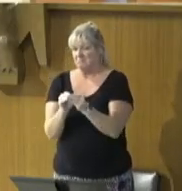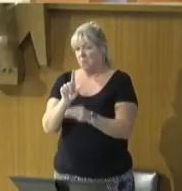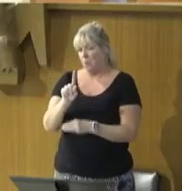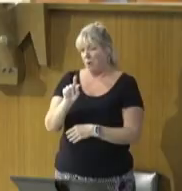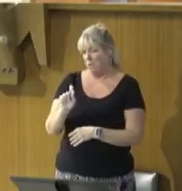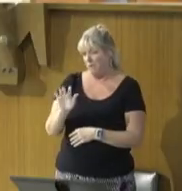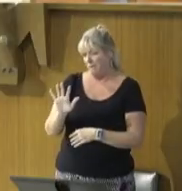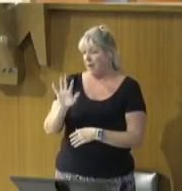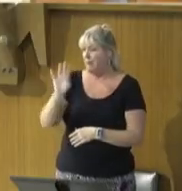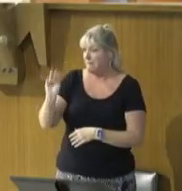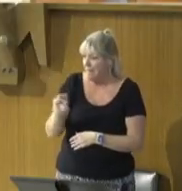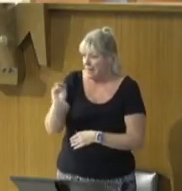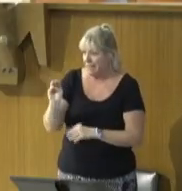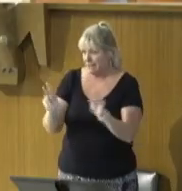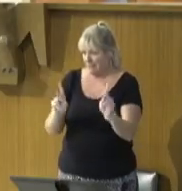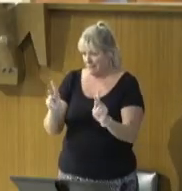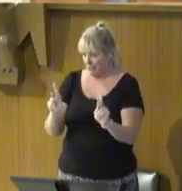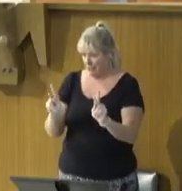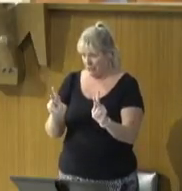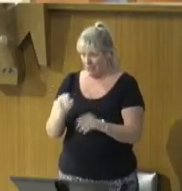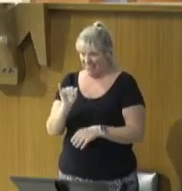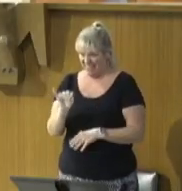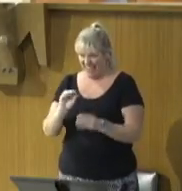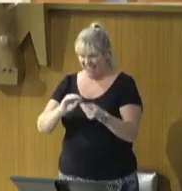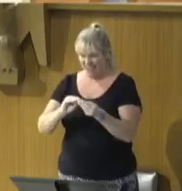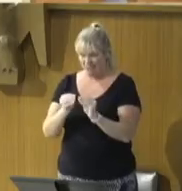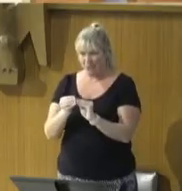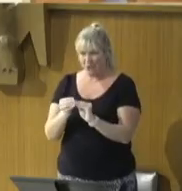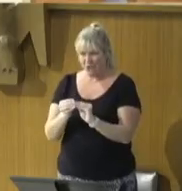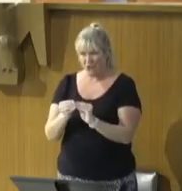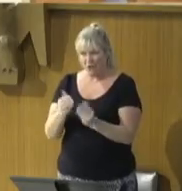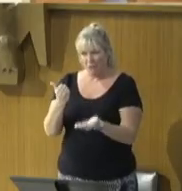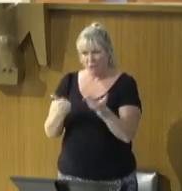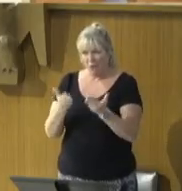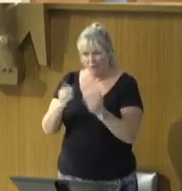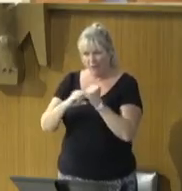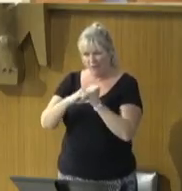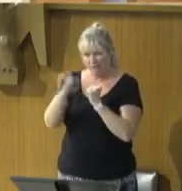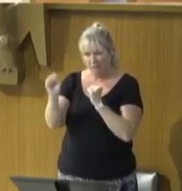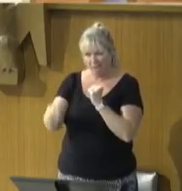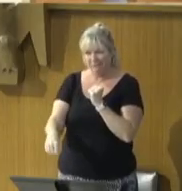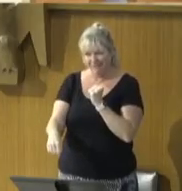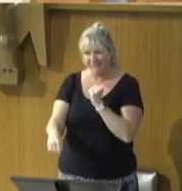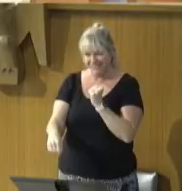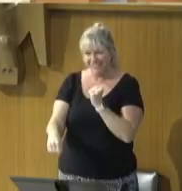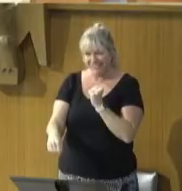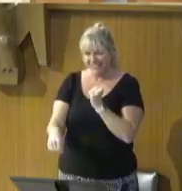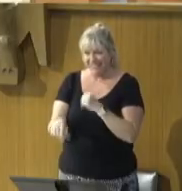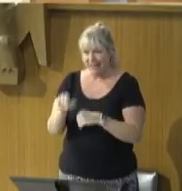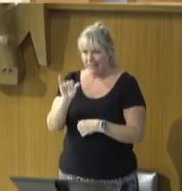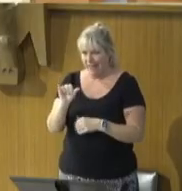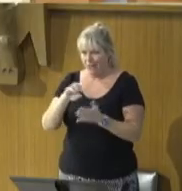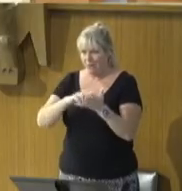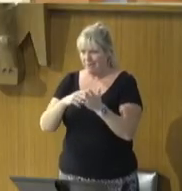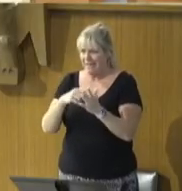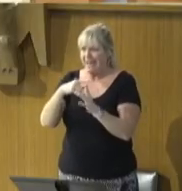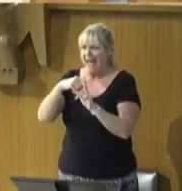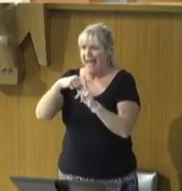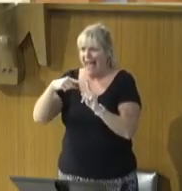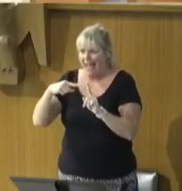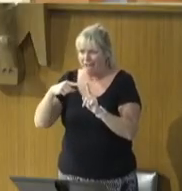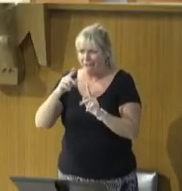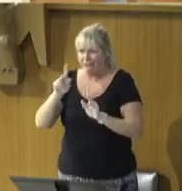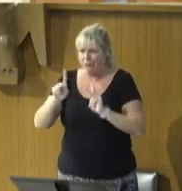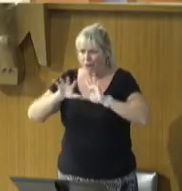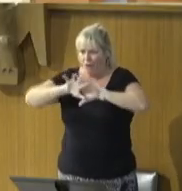people. Now, more than likely, that number is grossly inflated. That would represent half of the population of